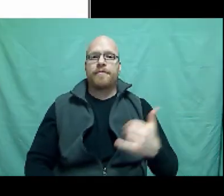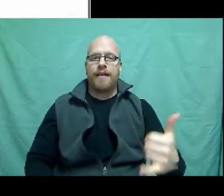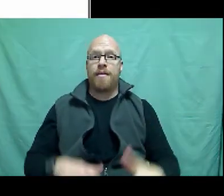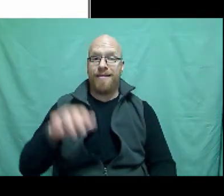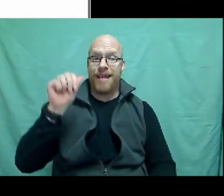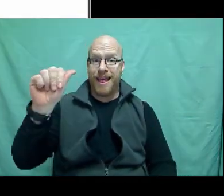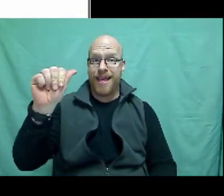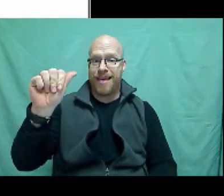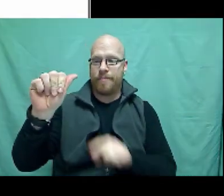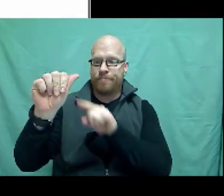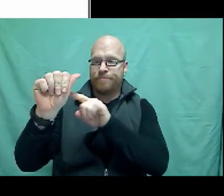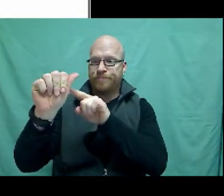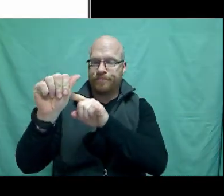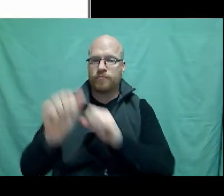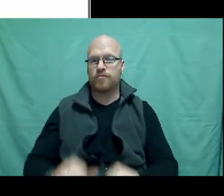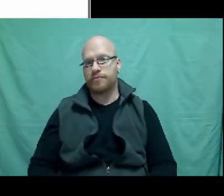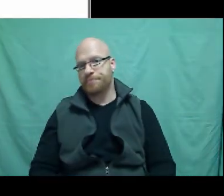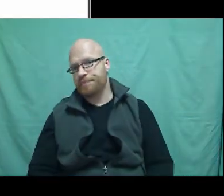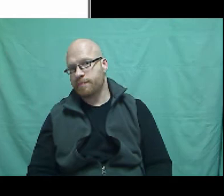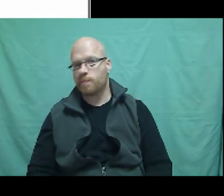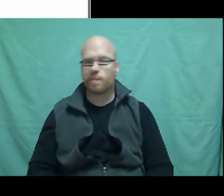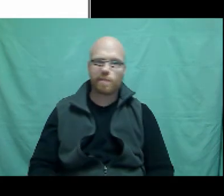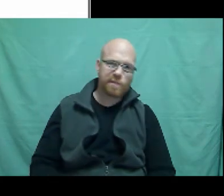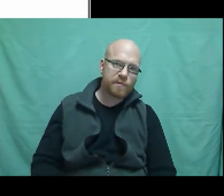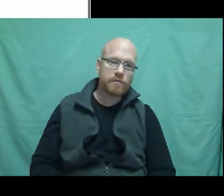Okay, so for A,